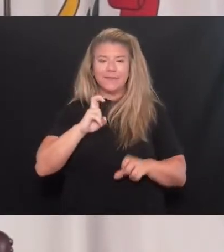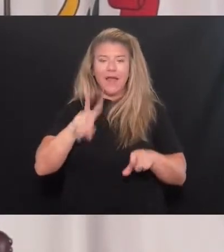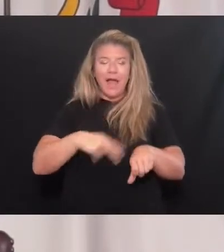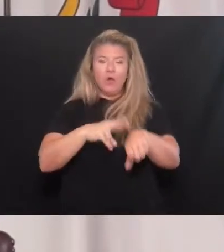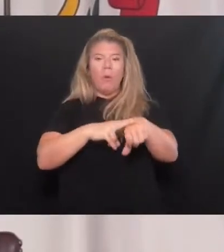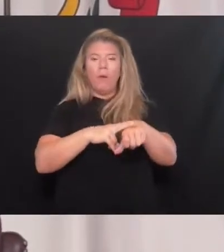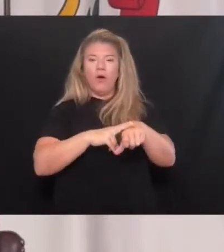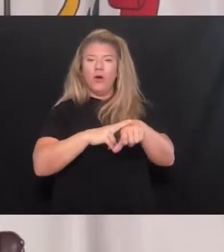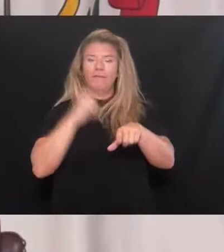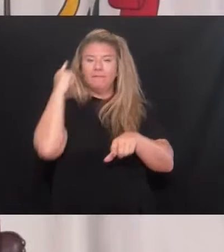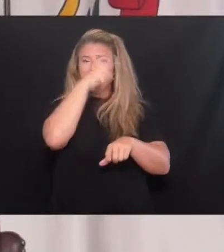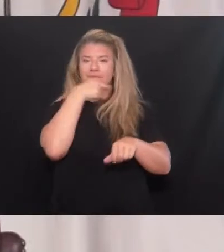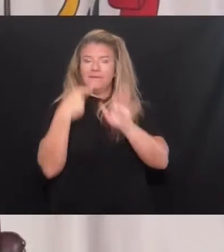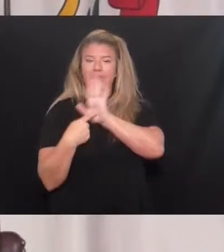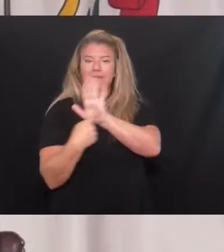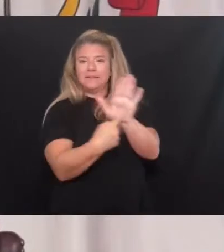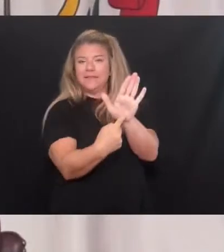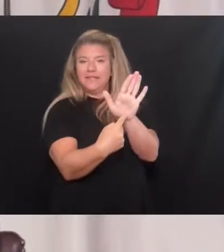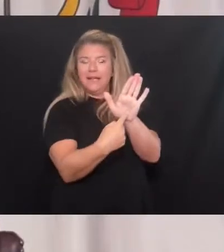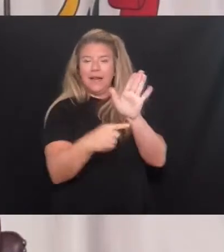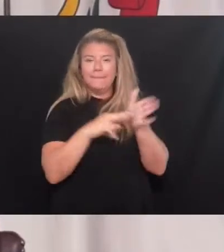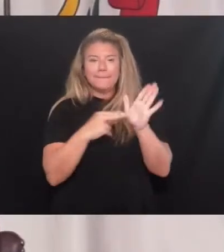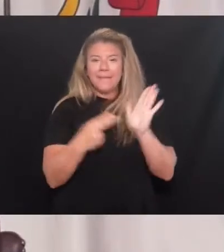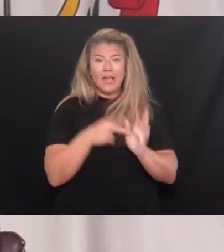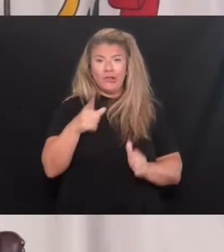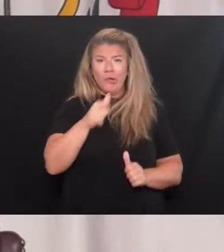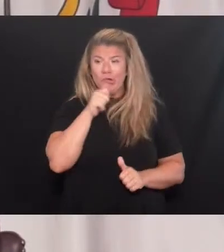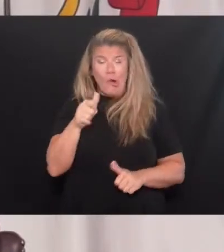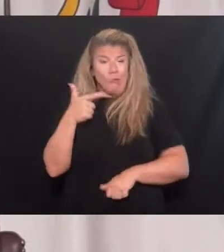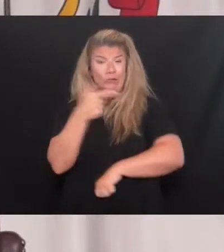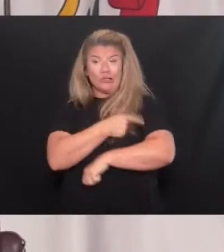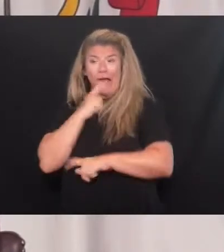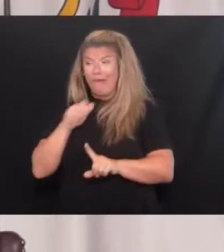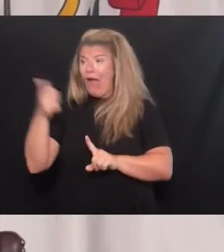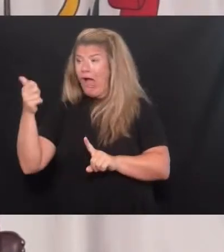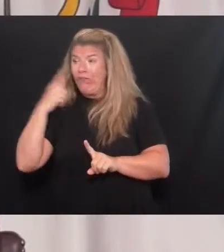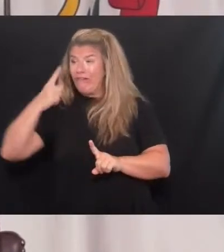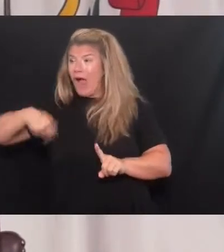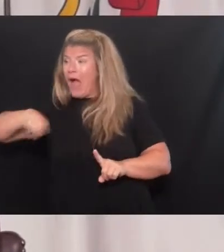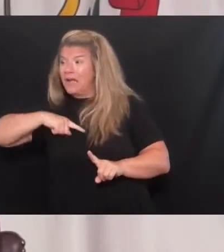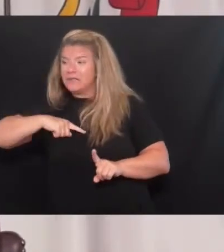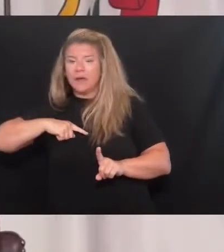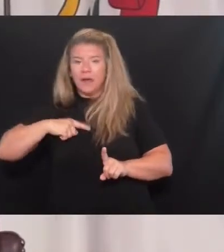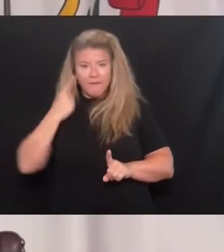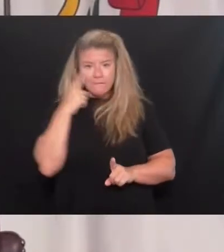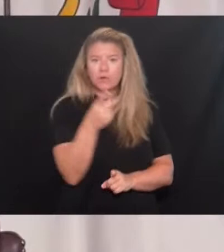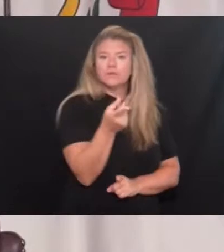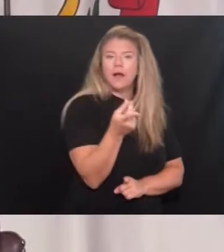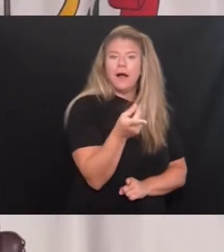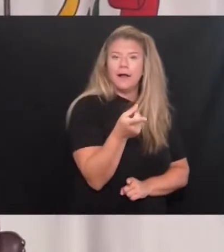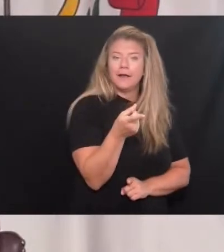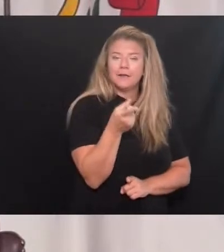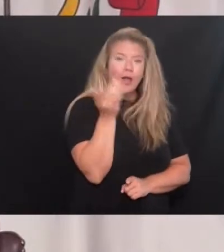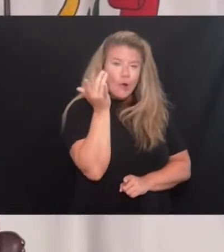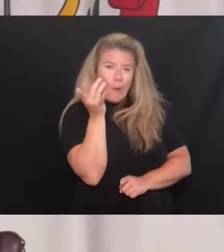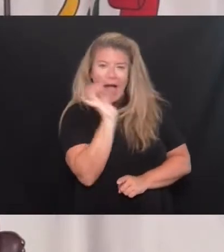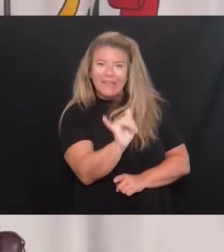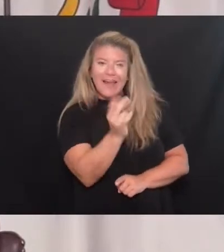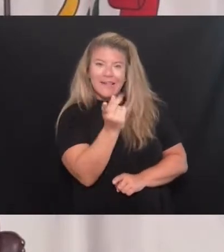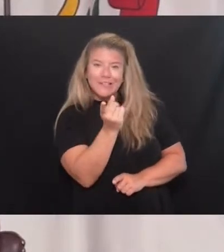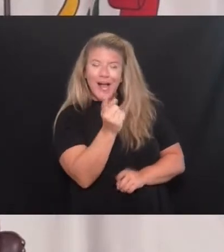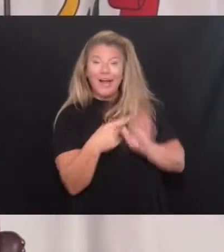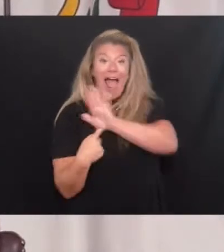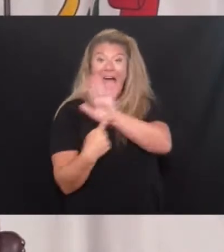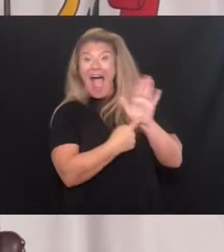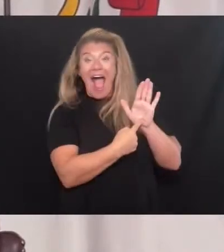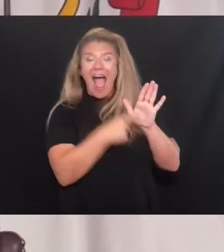it for Baby Dog if you're not going to do it for all the rest of us. But she's a face that brings a lot of smiles to a lot of people. And